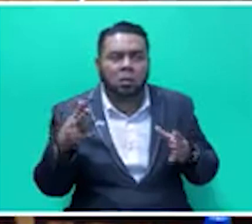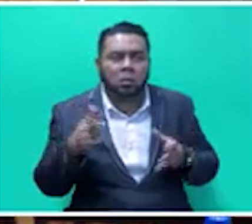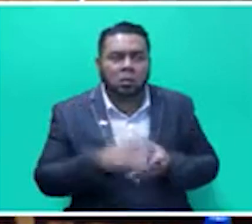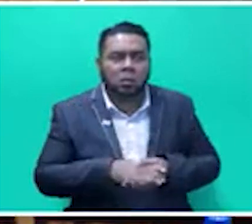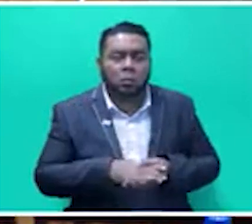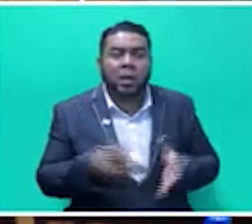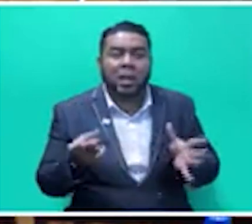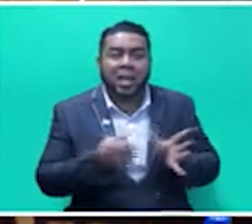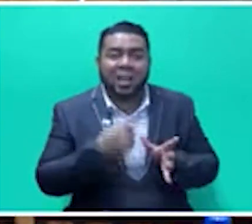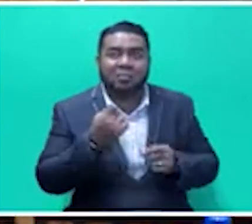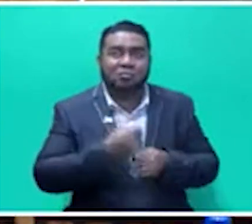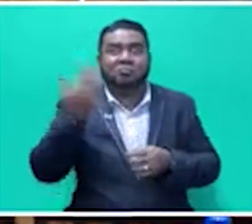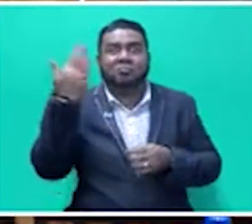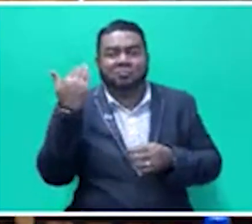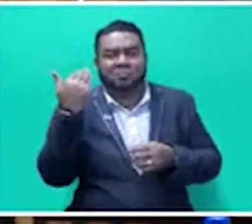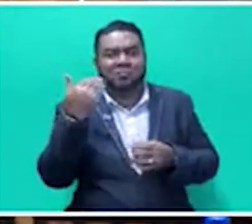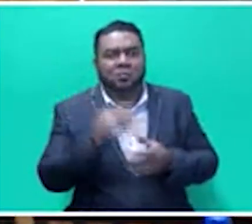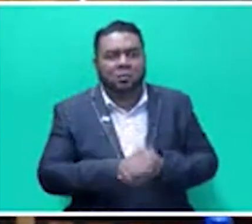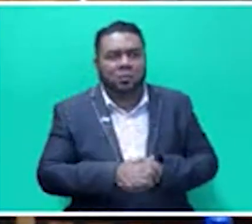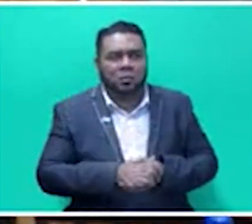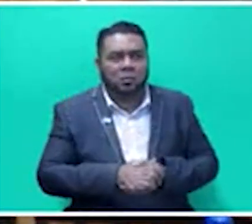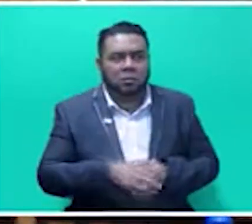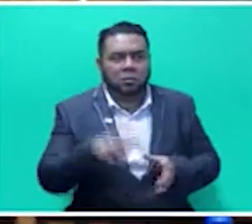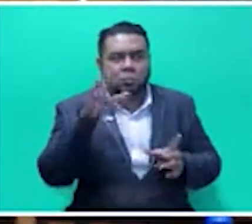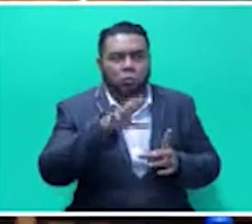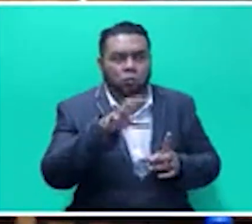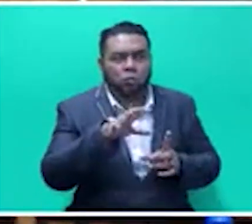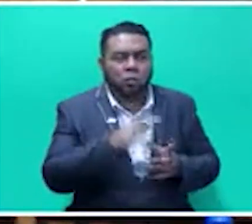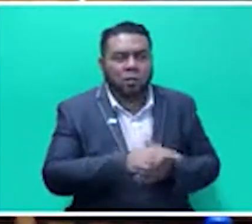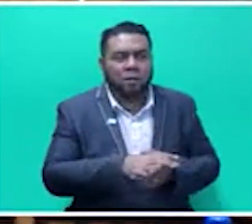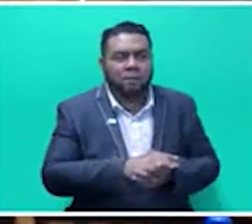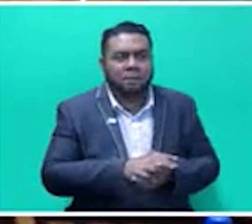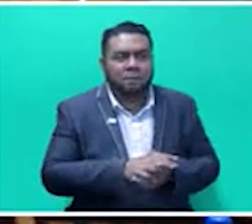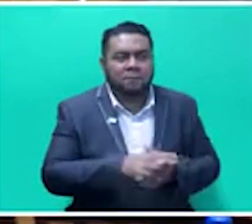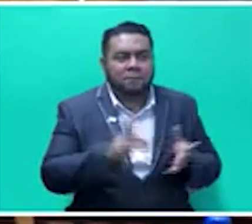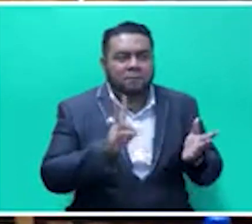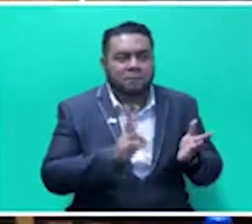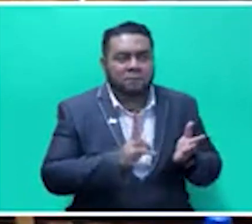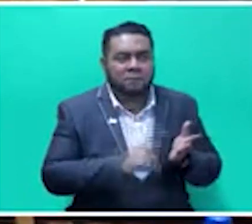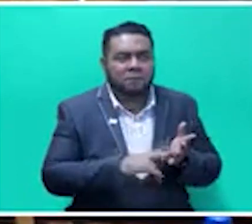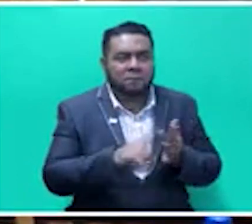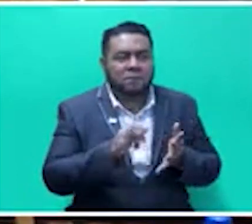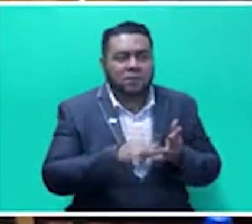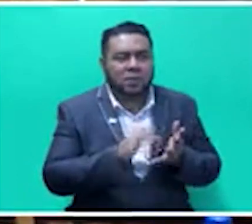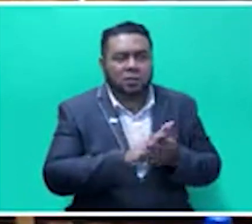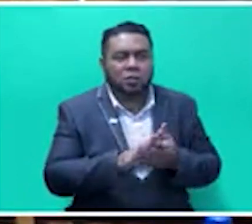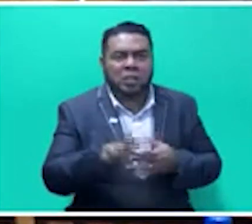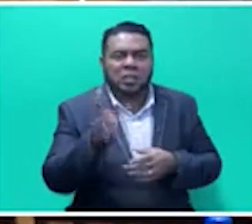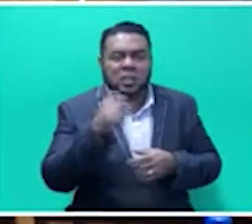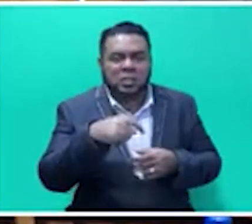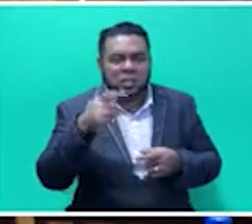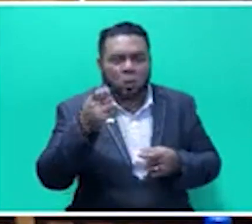Ayah Sayyid Qayyum attacked the Vishwa Hindu Parishad organization that he was part of as a terrorist